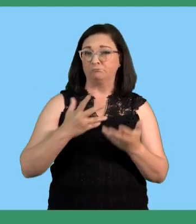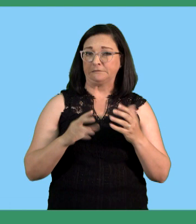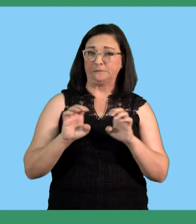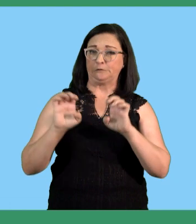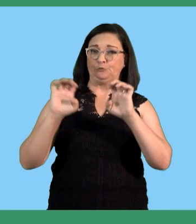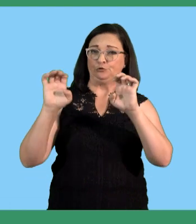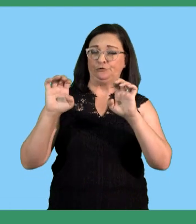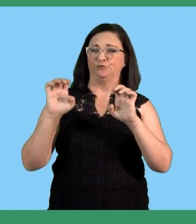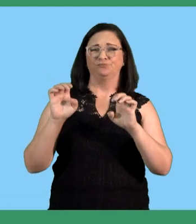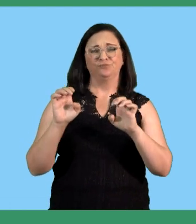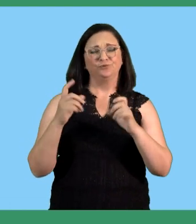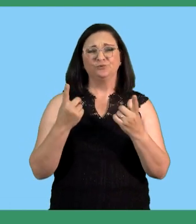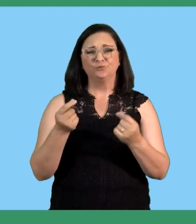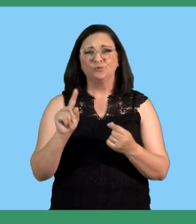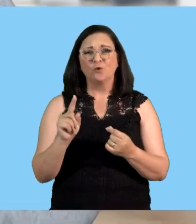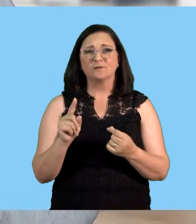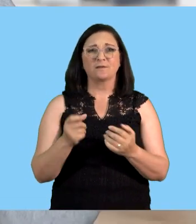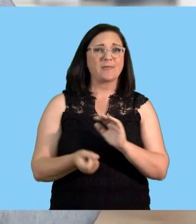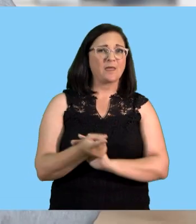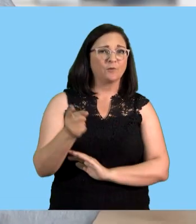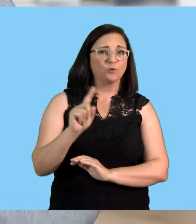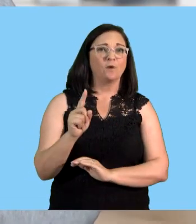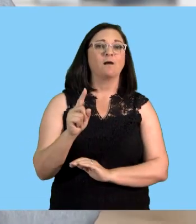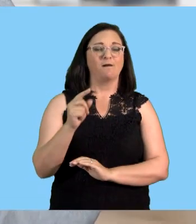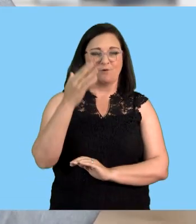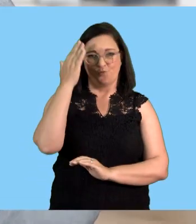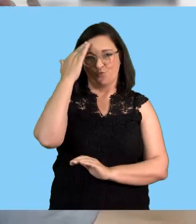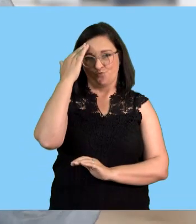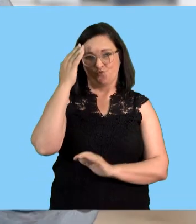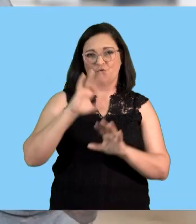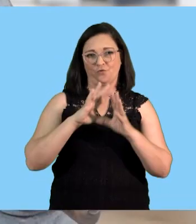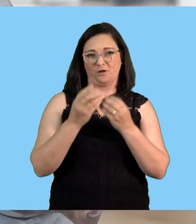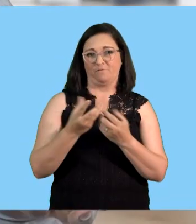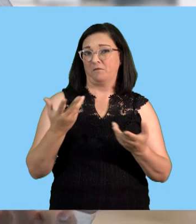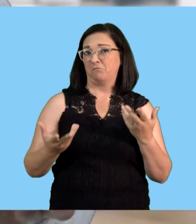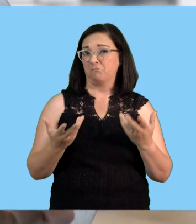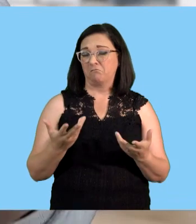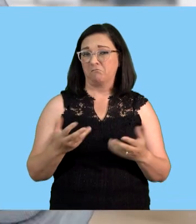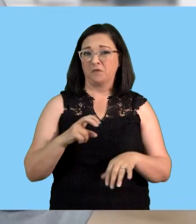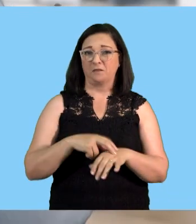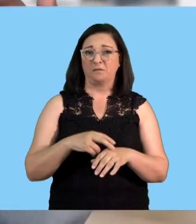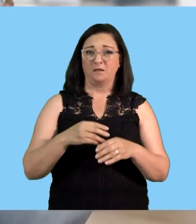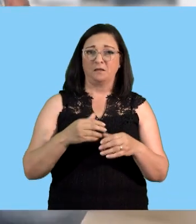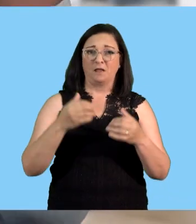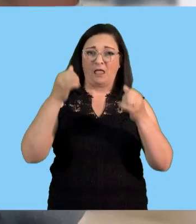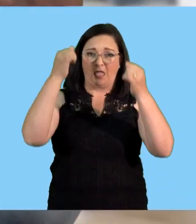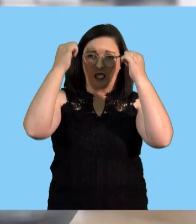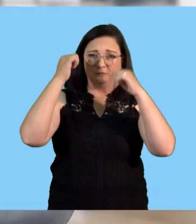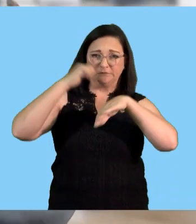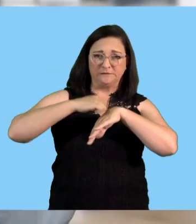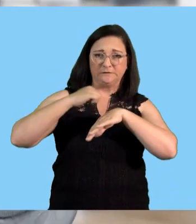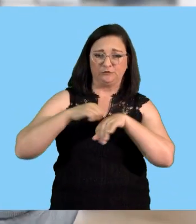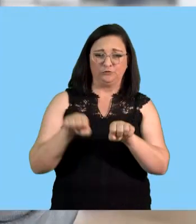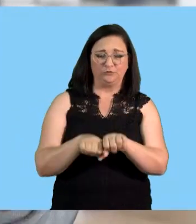in cases of emergency, what should happen or what must happen. If maybe we're supposed to wear maybe the helmets,